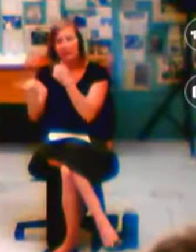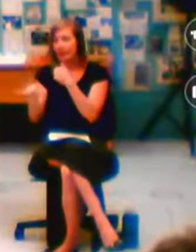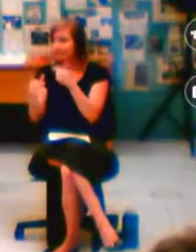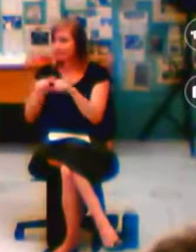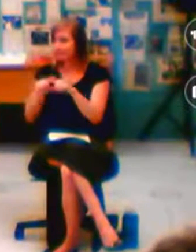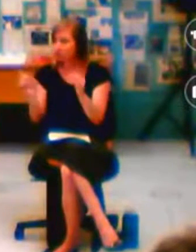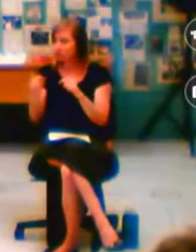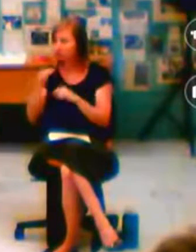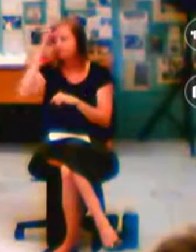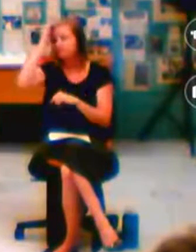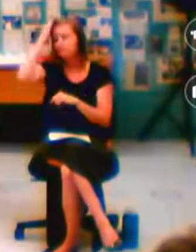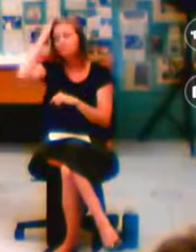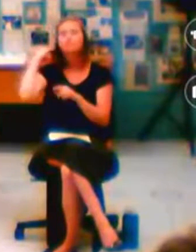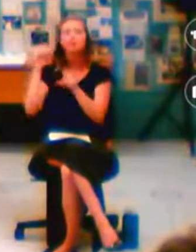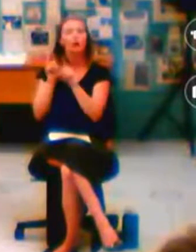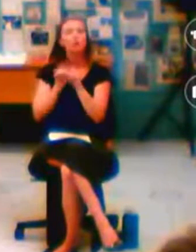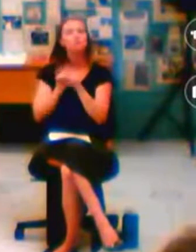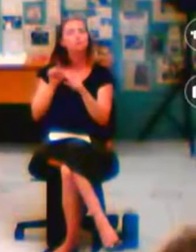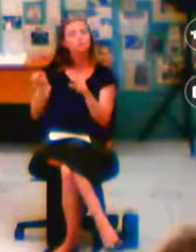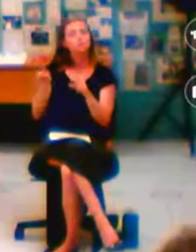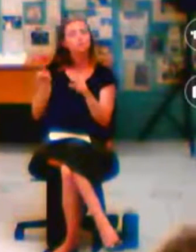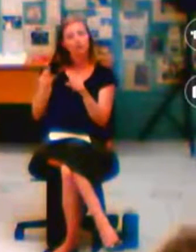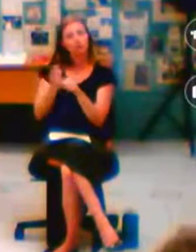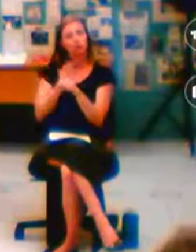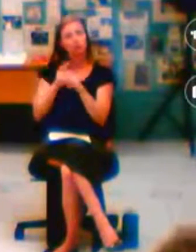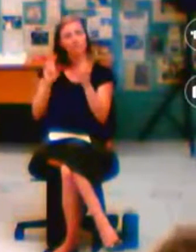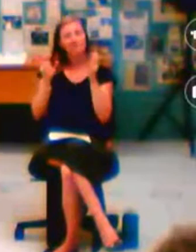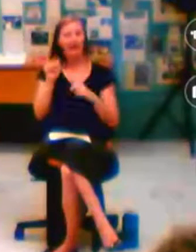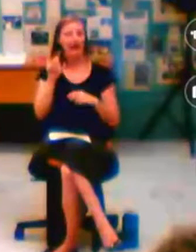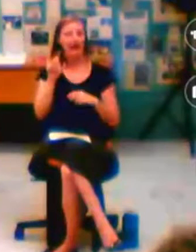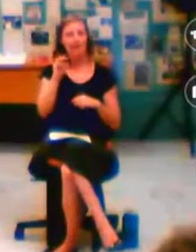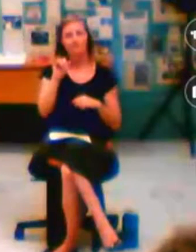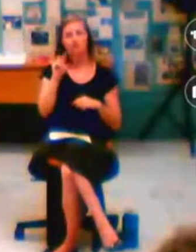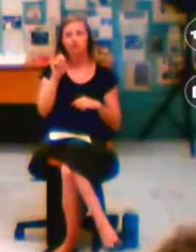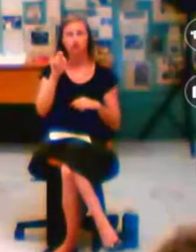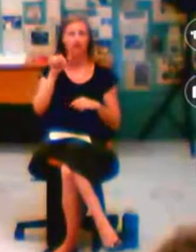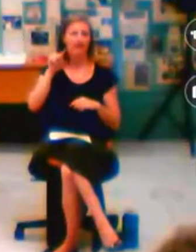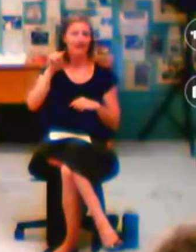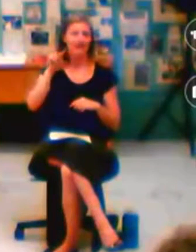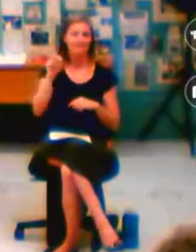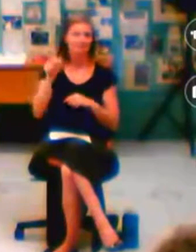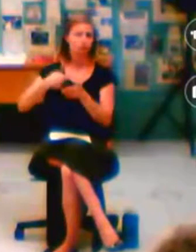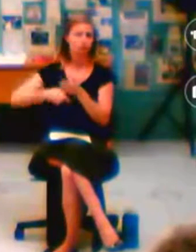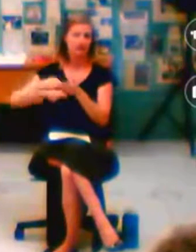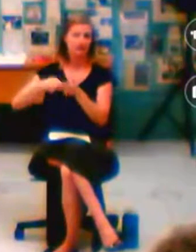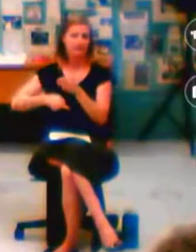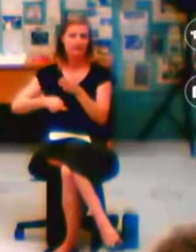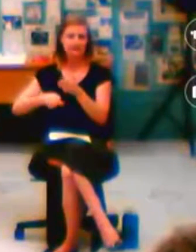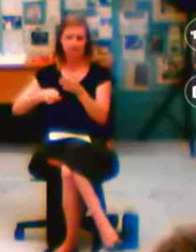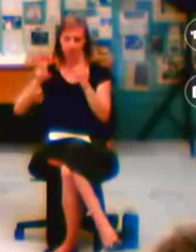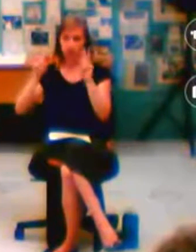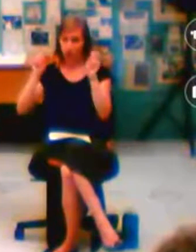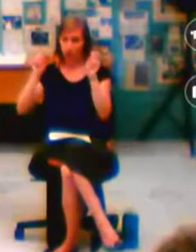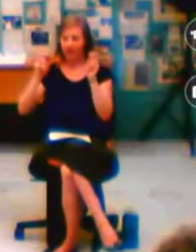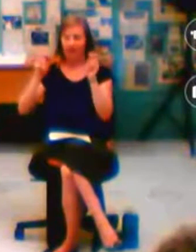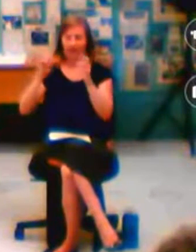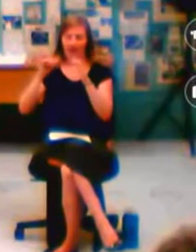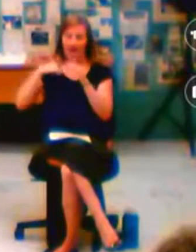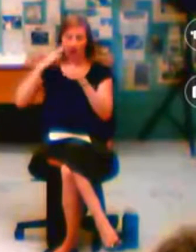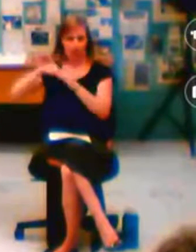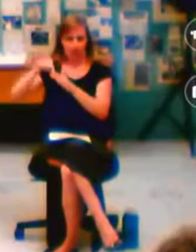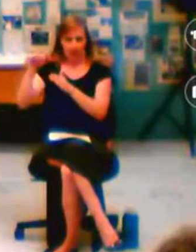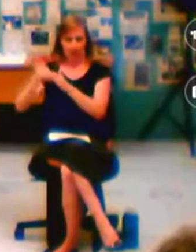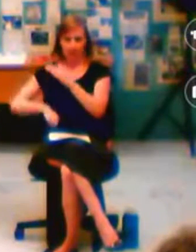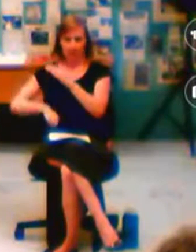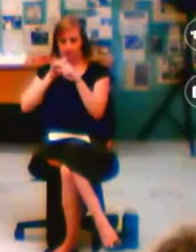under healthcare here. It might be counted under the social budget in those countries. So the accounting systems are very different. The second thing to